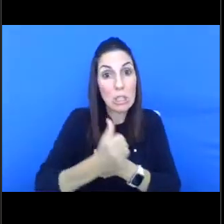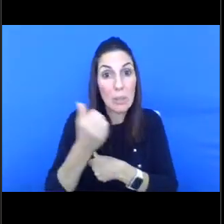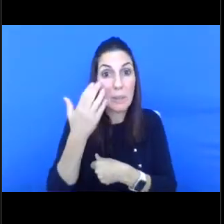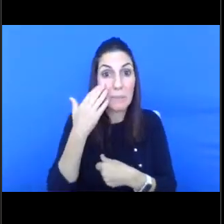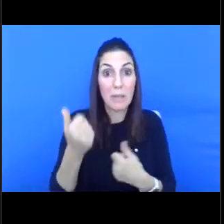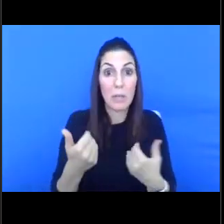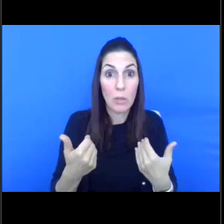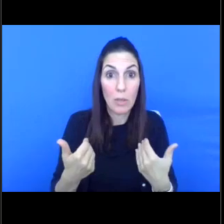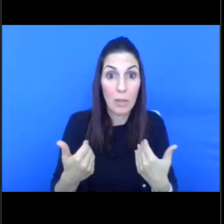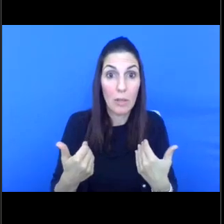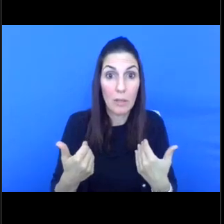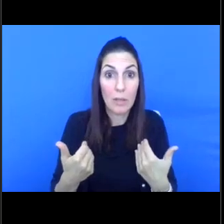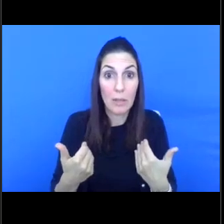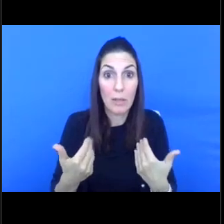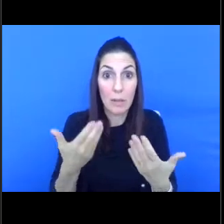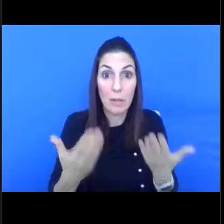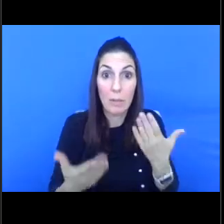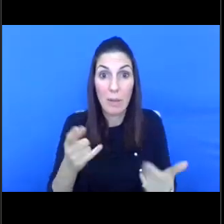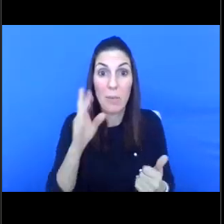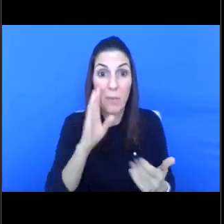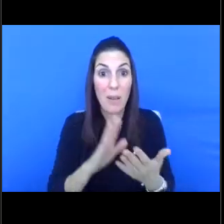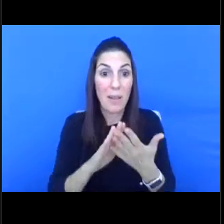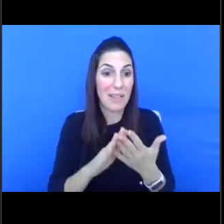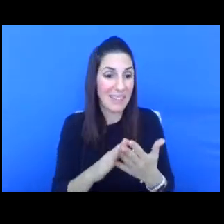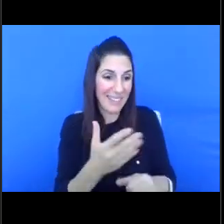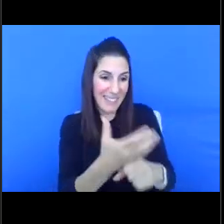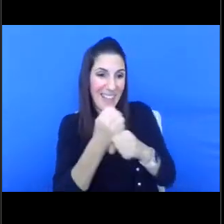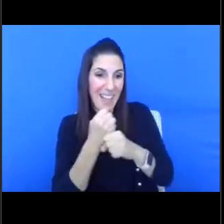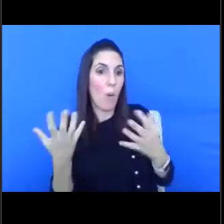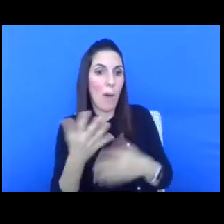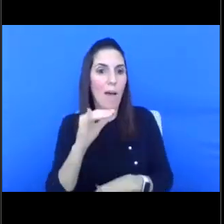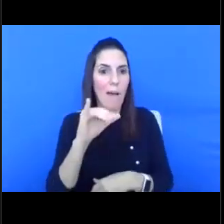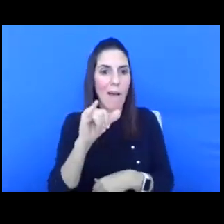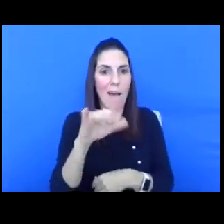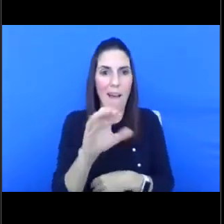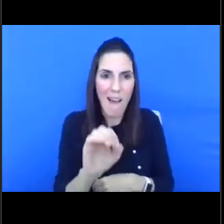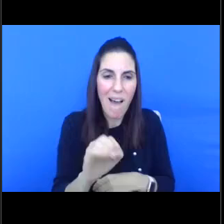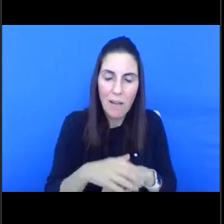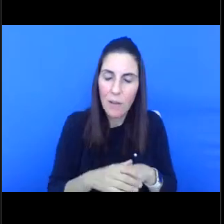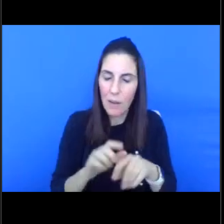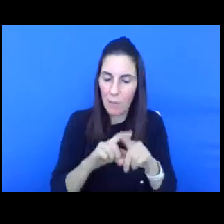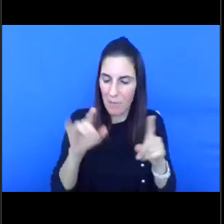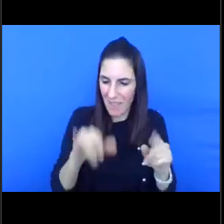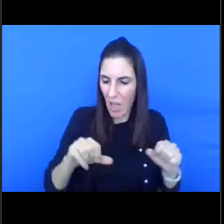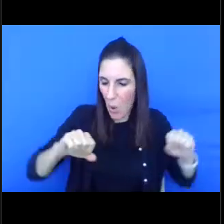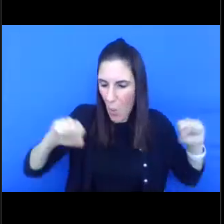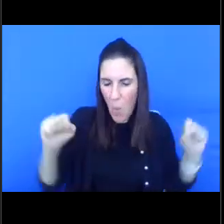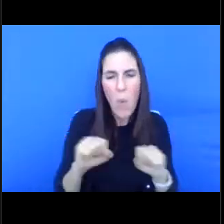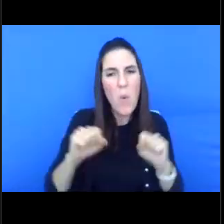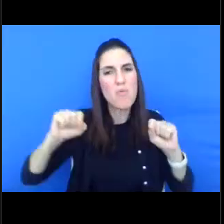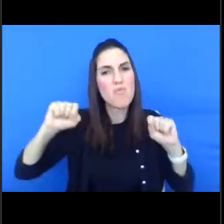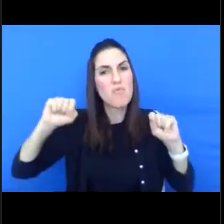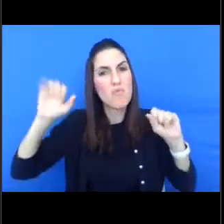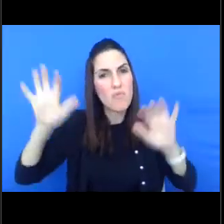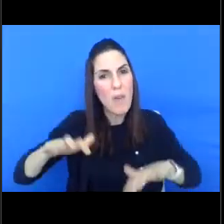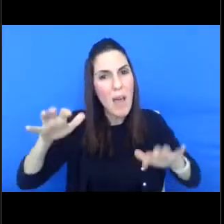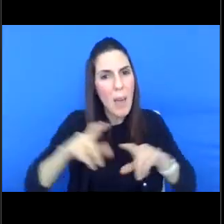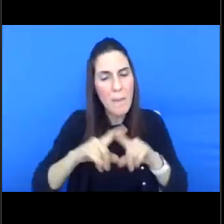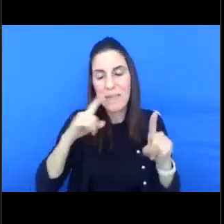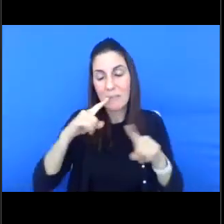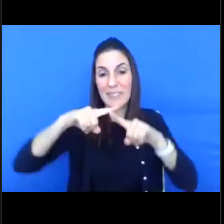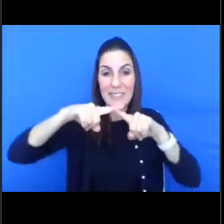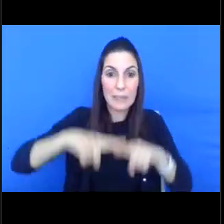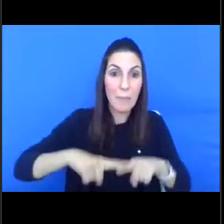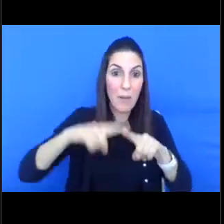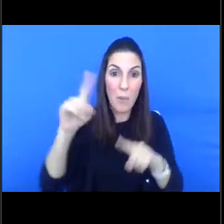line where you might get some ice into play. More than likely, it's a cold rain, but depending on that position of that